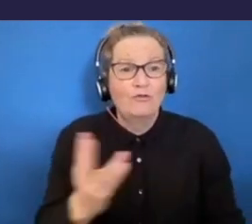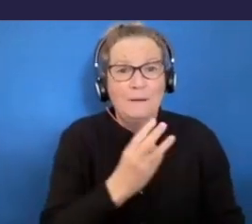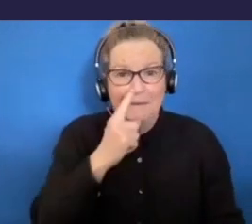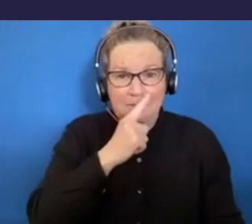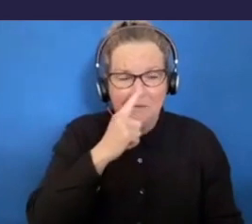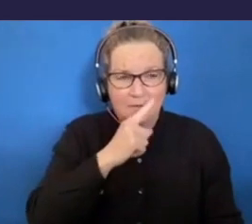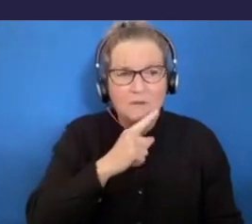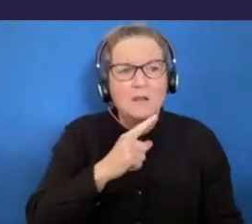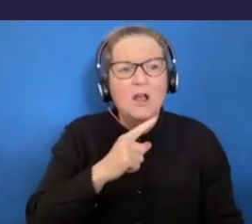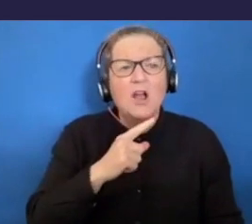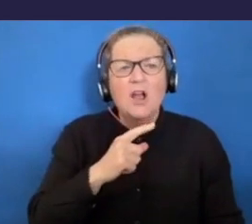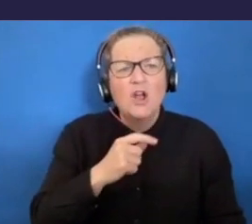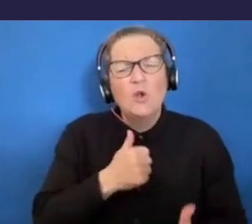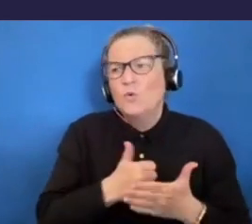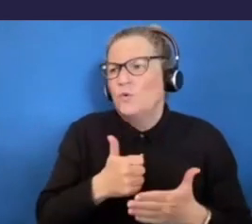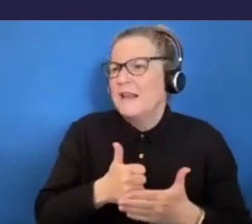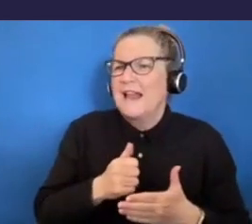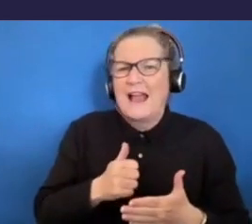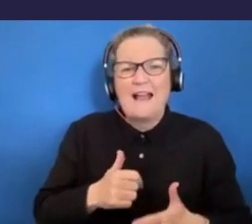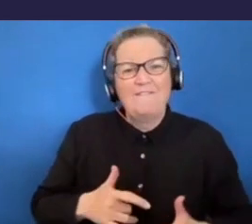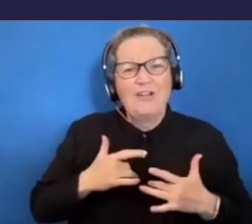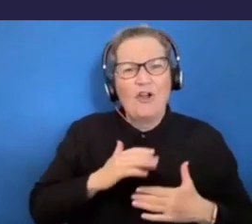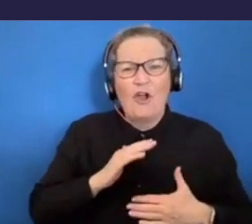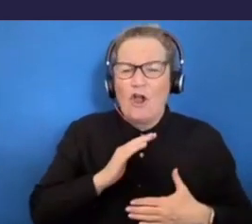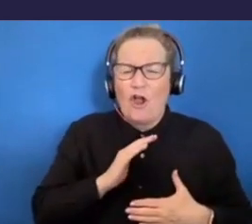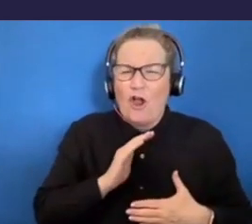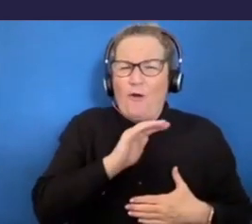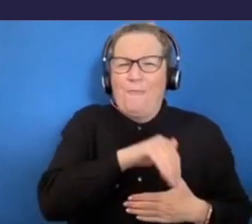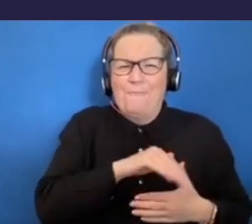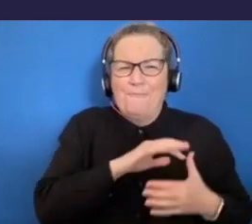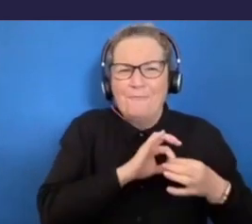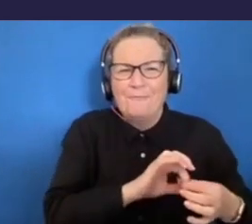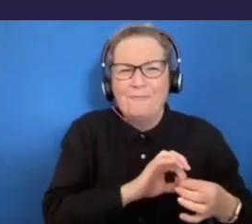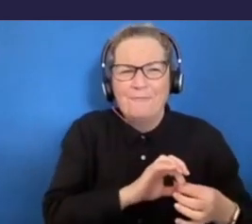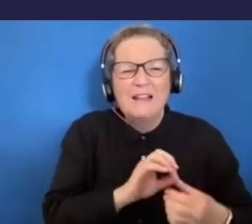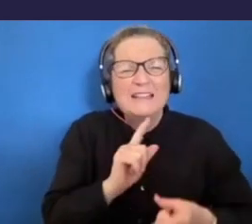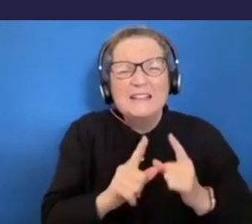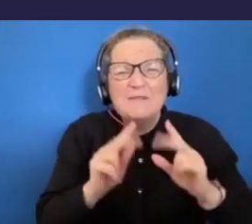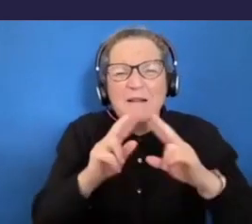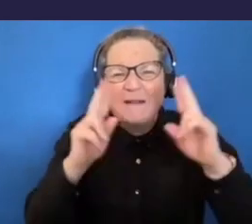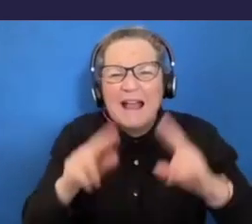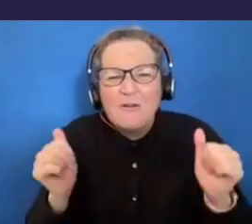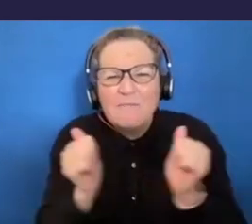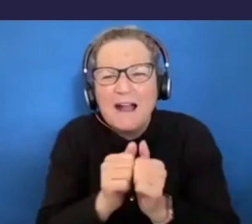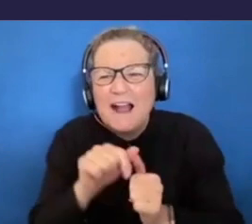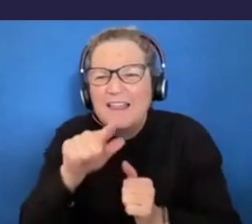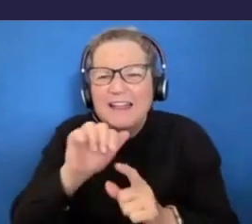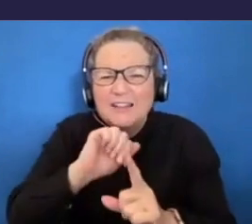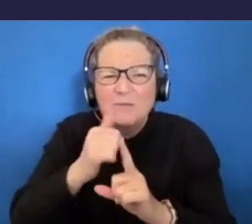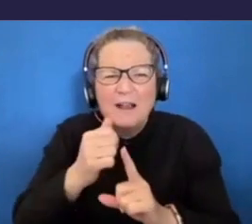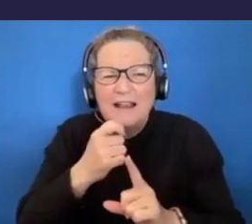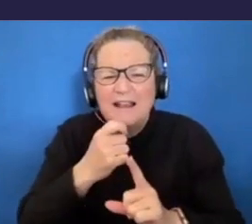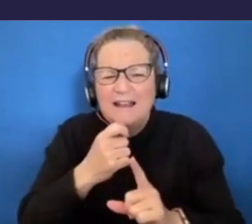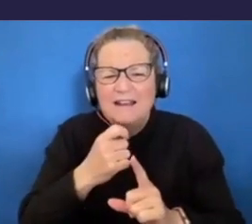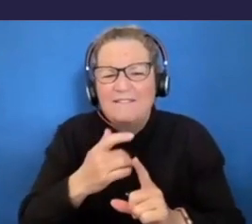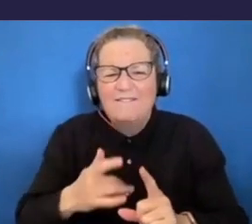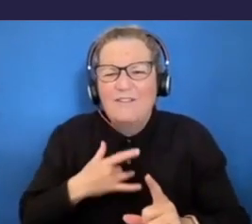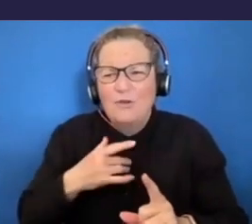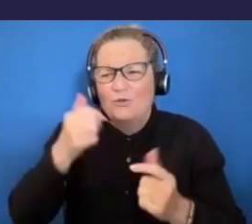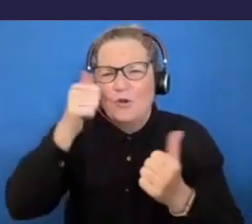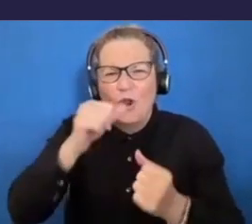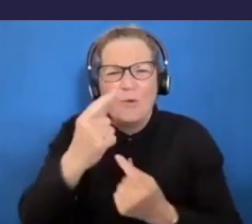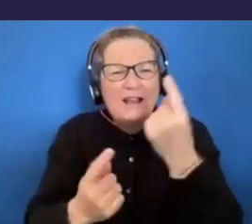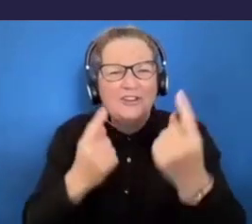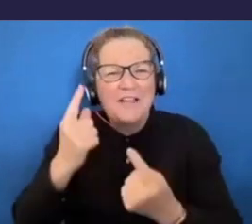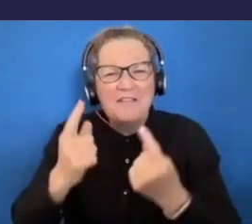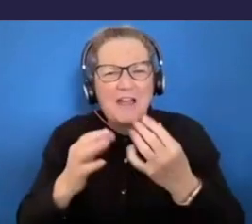here. Sometimes housemate live-in situations, you don't really, you'll just be passing each other. You don't really interact as